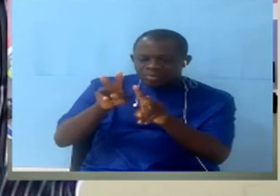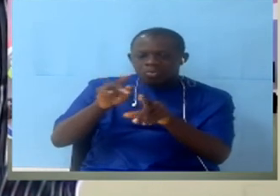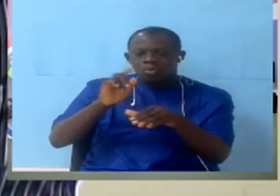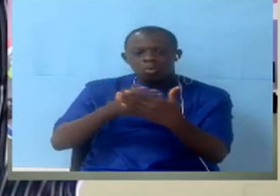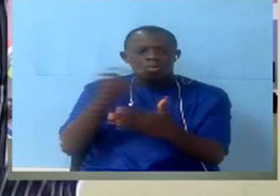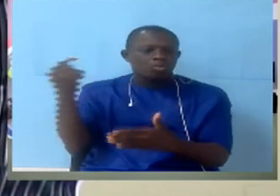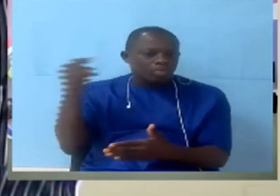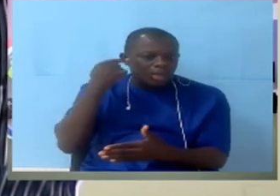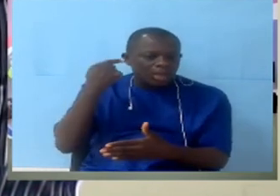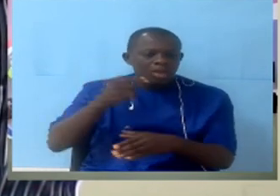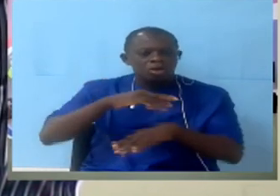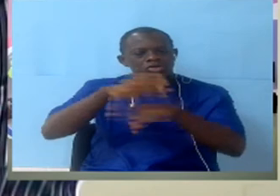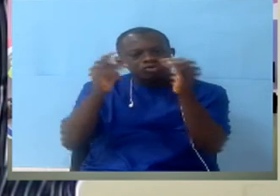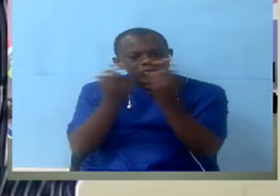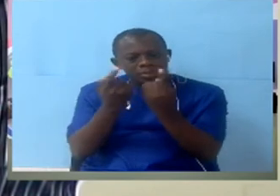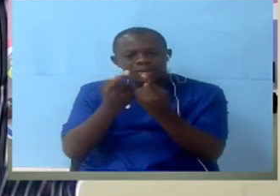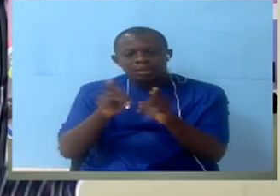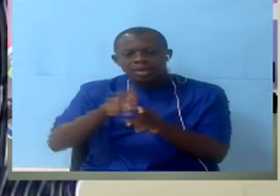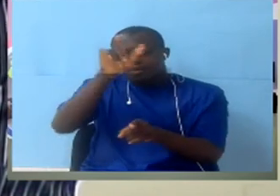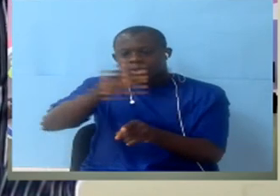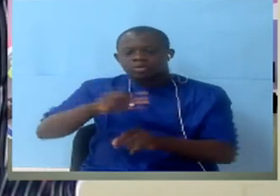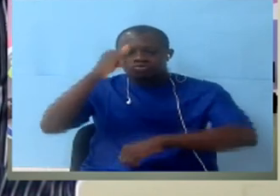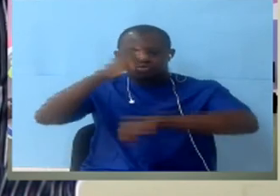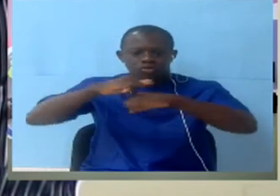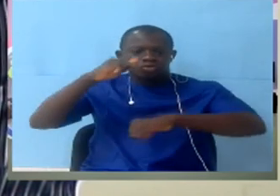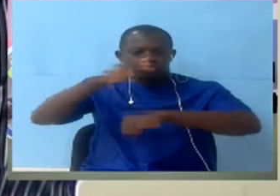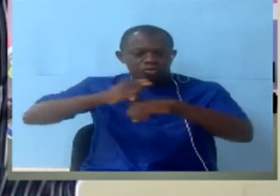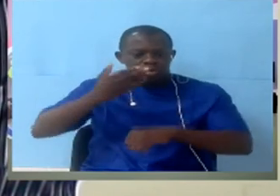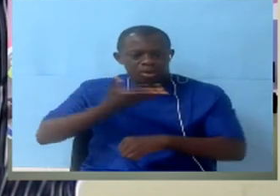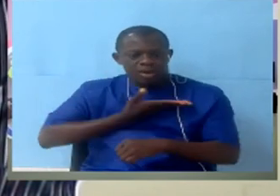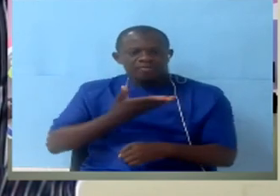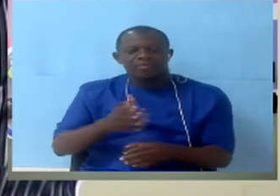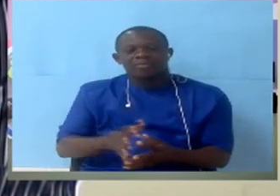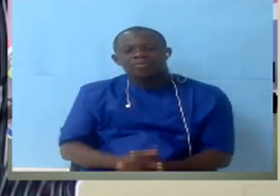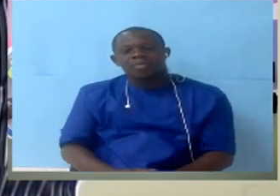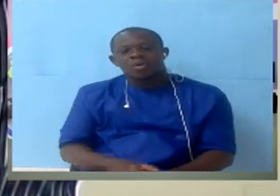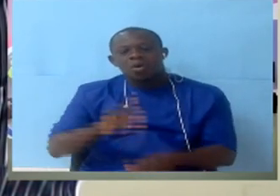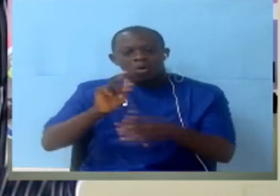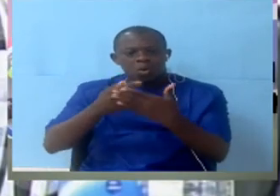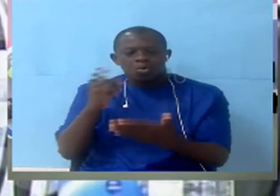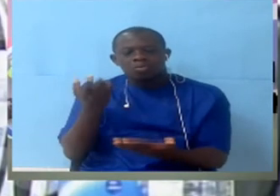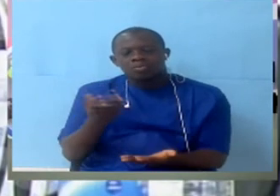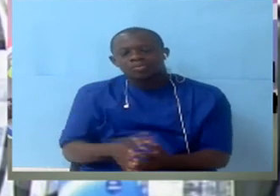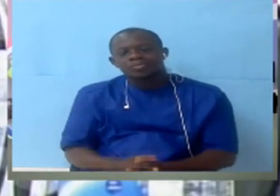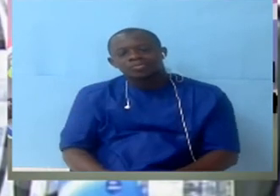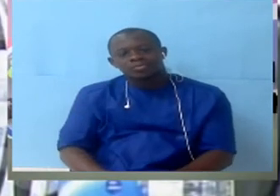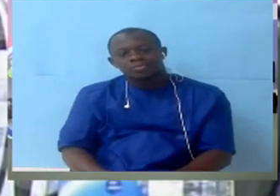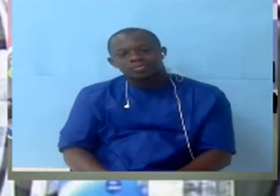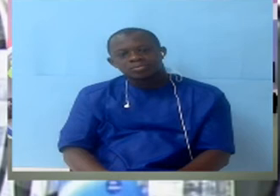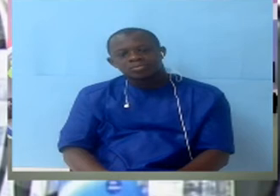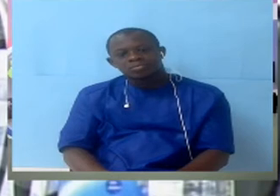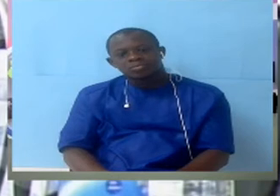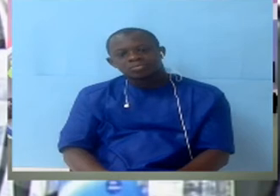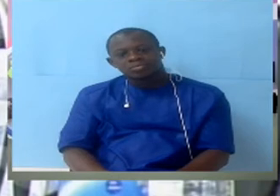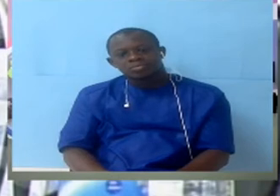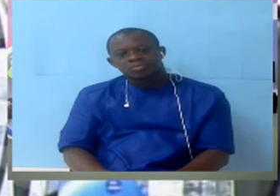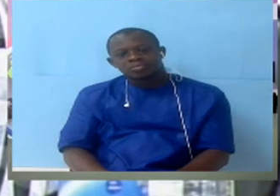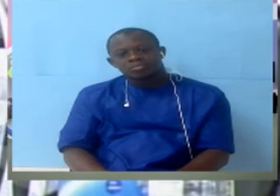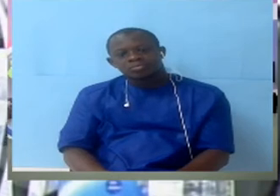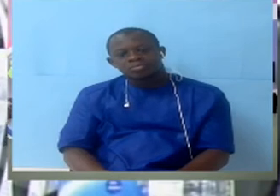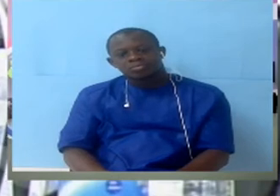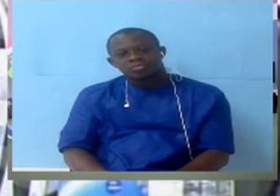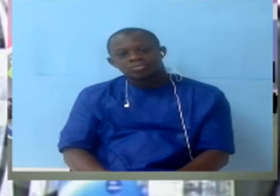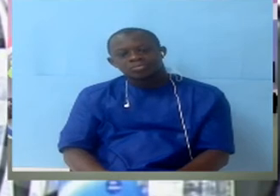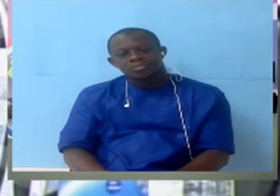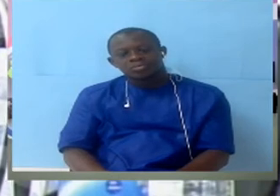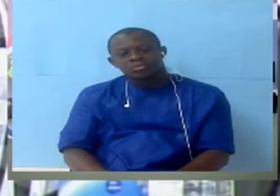suggest that a person was tortured or being tortured? What do you mean by NIA? Foya jele, waranto foya mwele bang, waranto foya exhibita la bang, mosi taraji